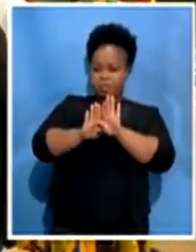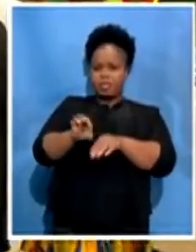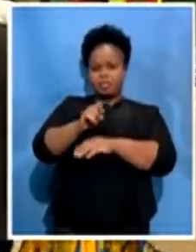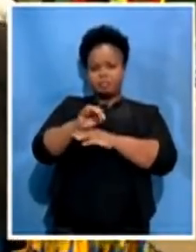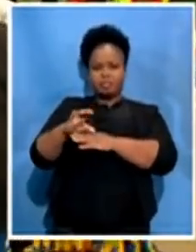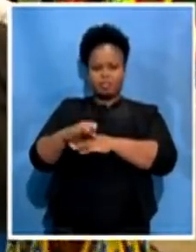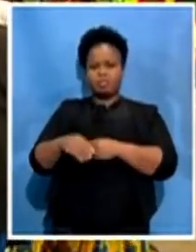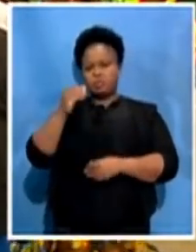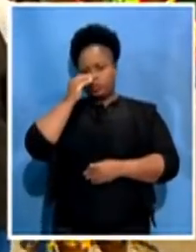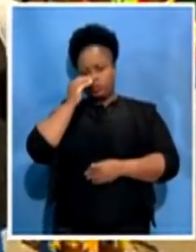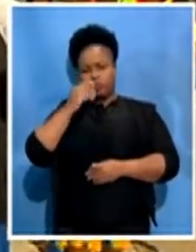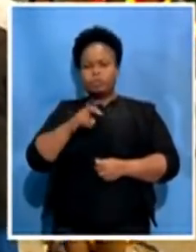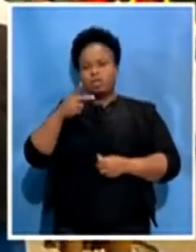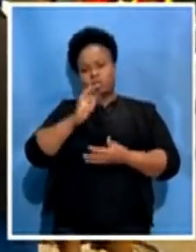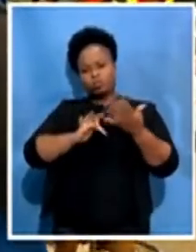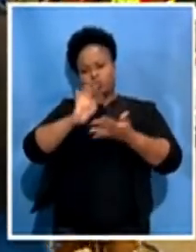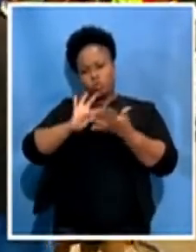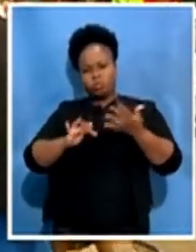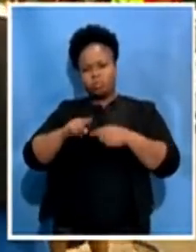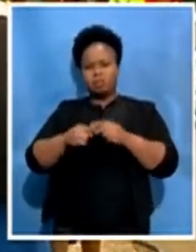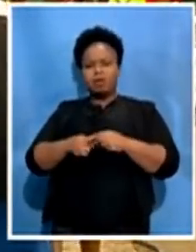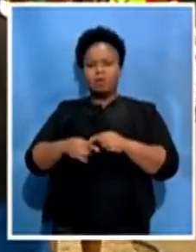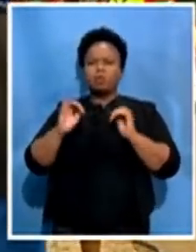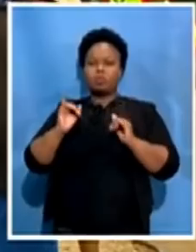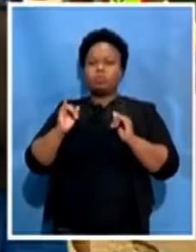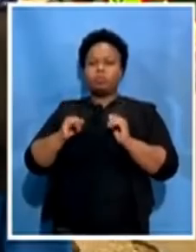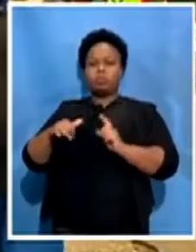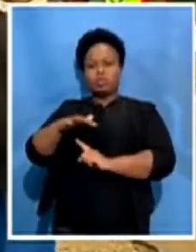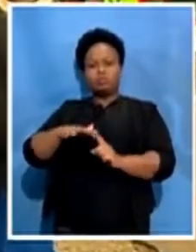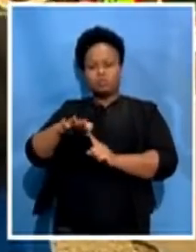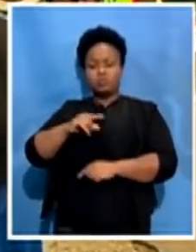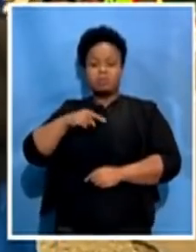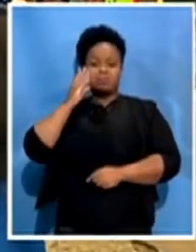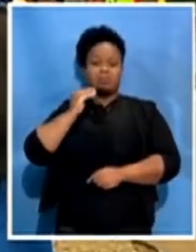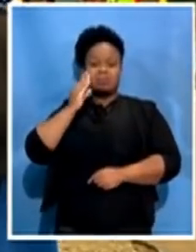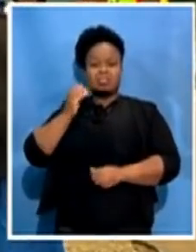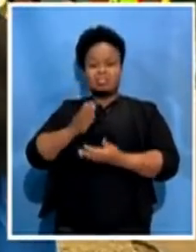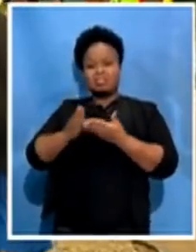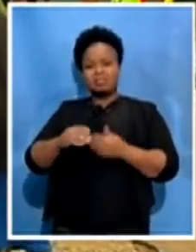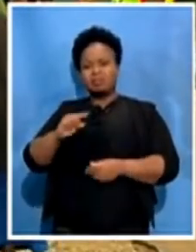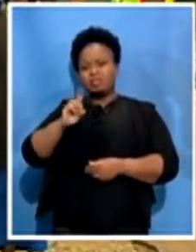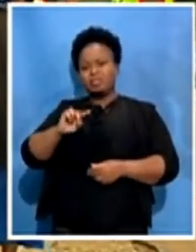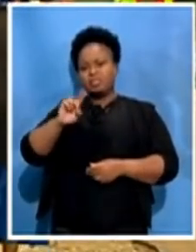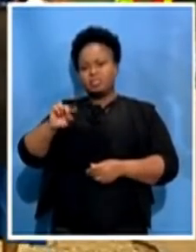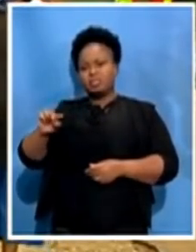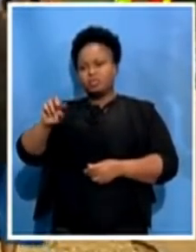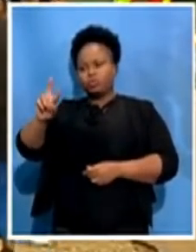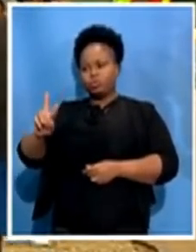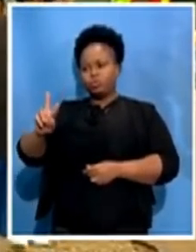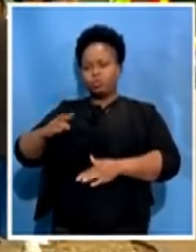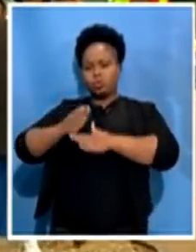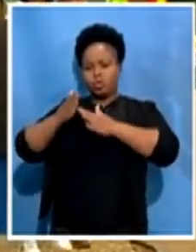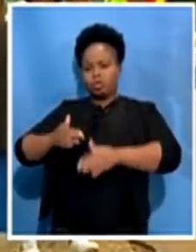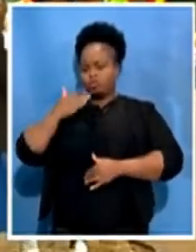poor conditions alleged to be experienced by some ZZ2 workers who were staying at compounds provided by the